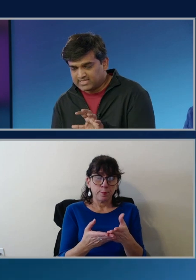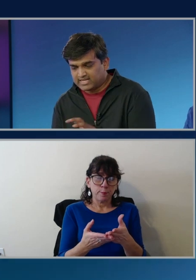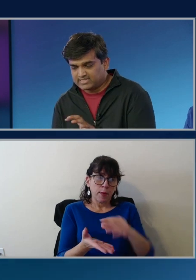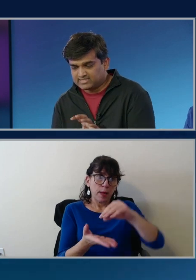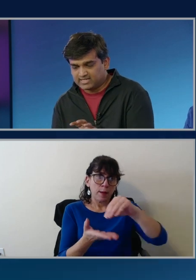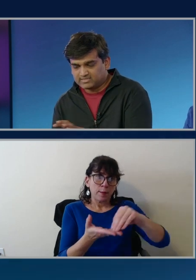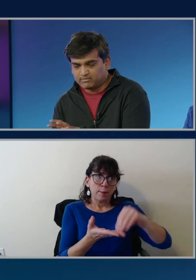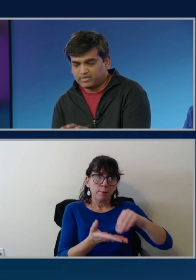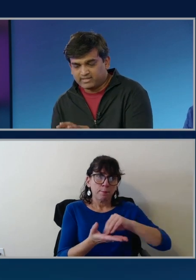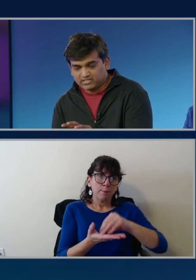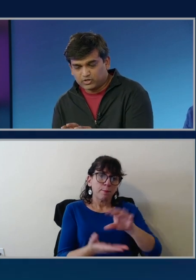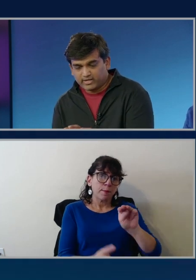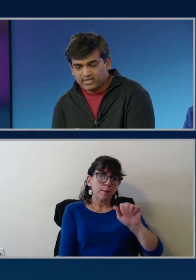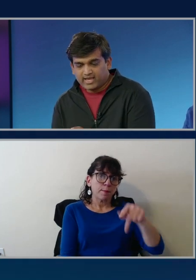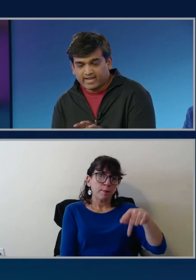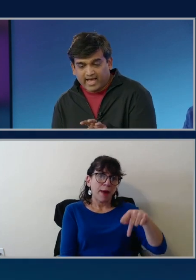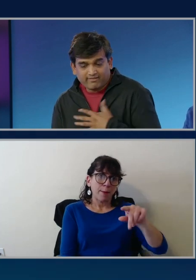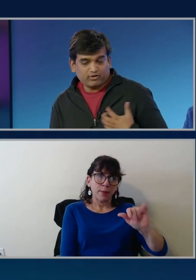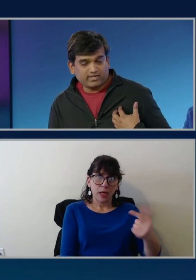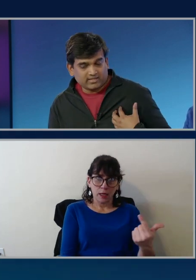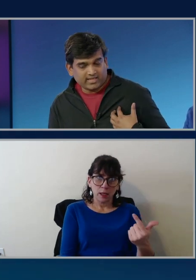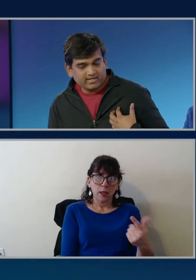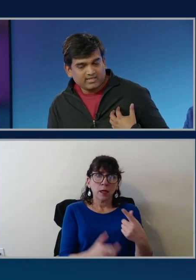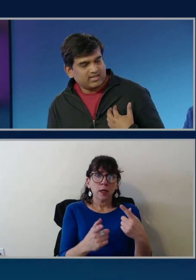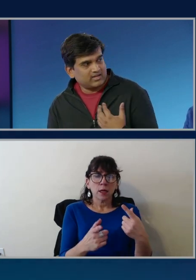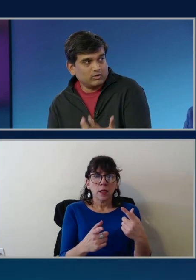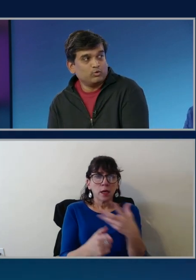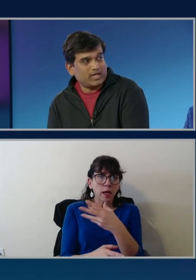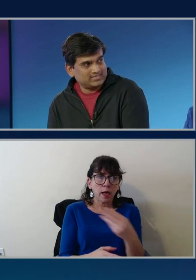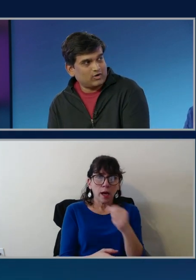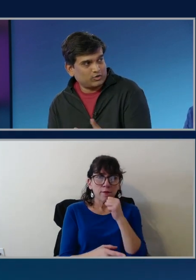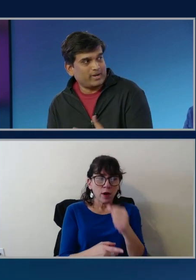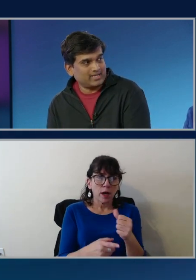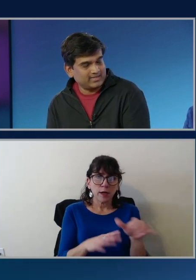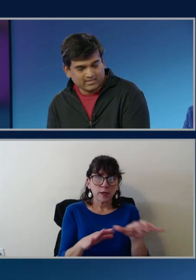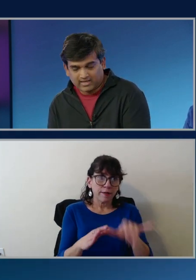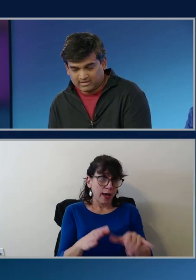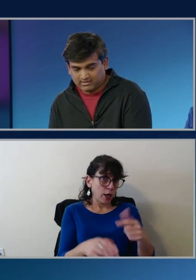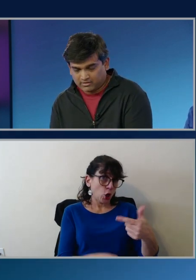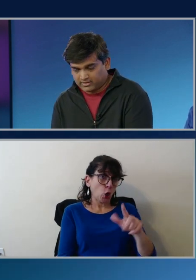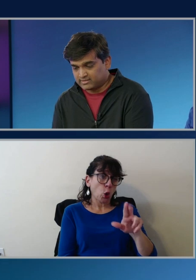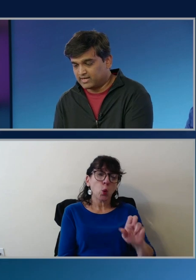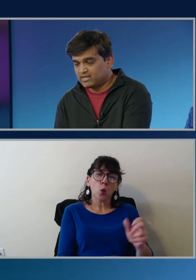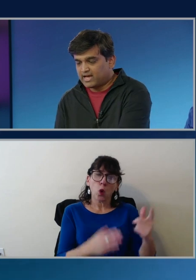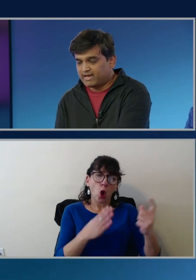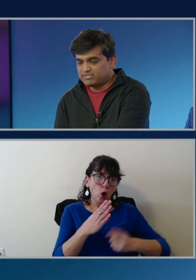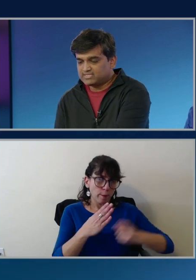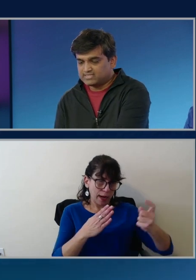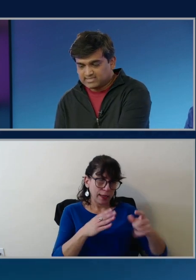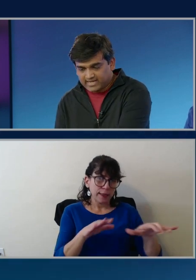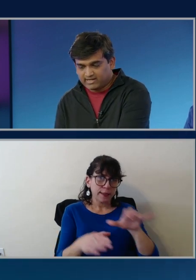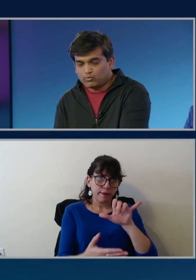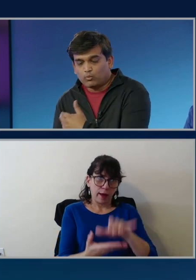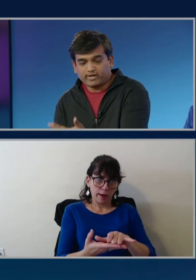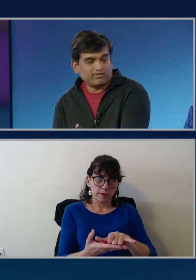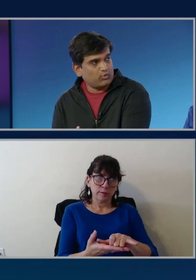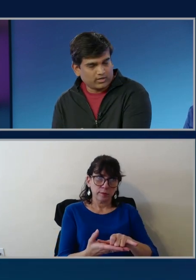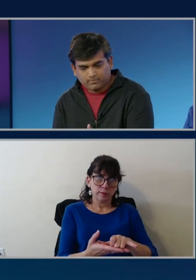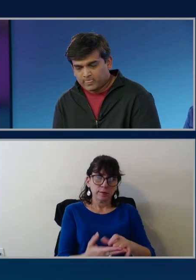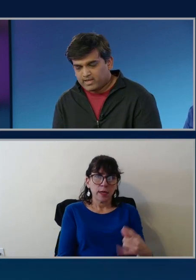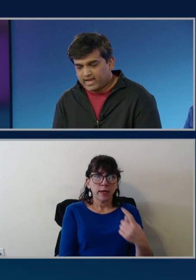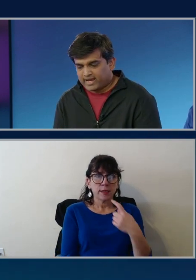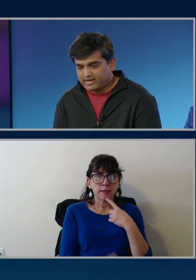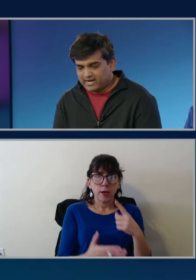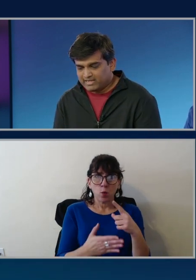this case, I just did some inner join, and I have not done that. Glue has automatically done that. I've just said what I